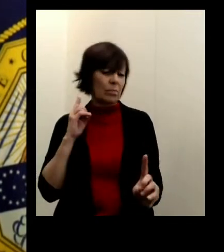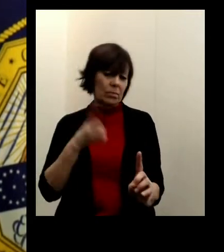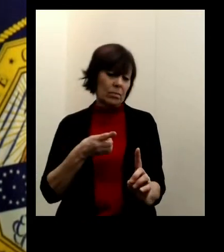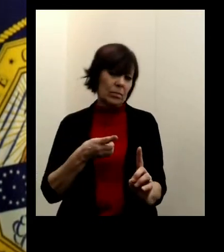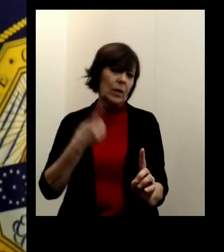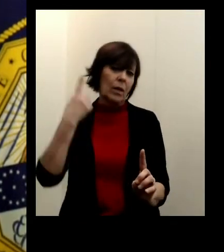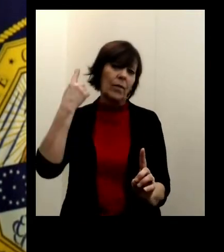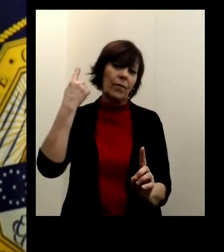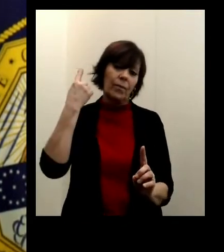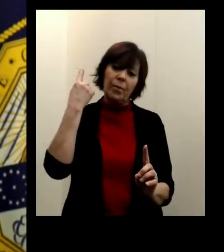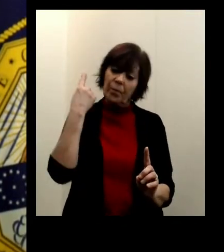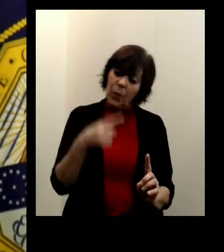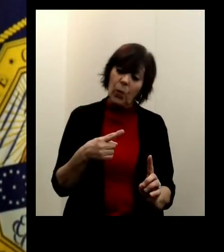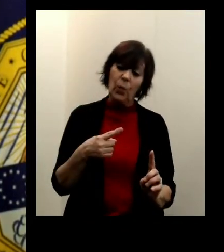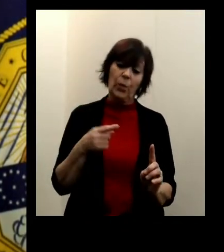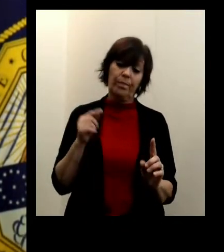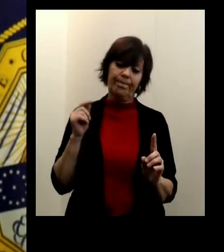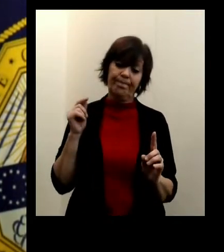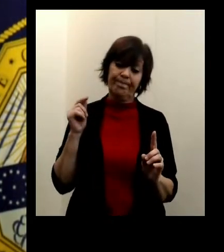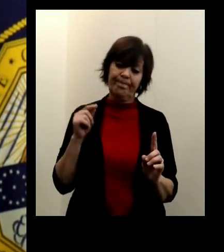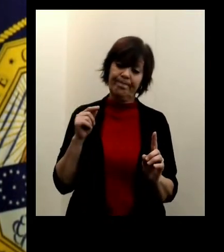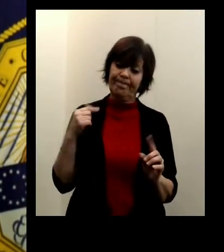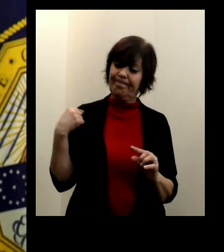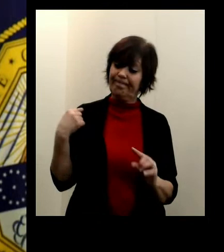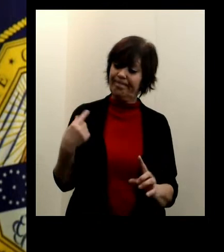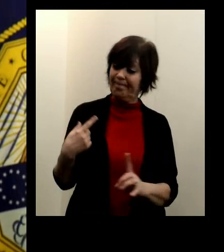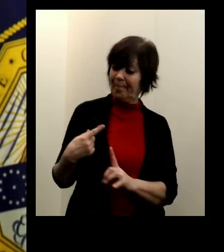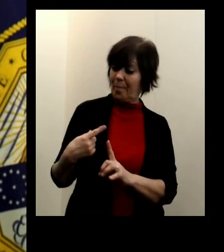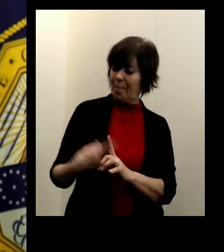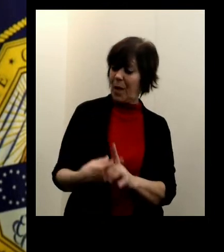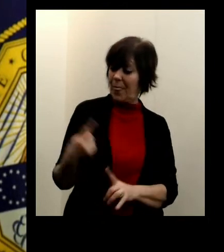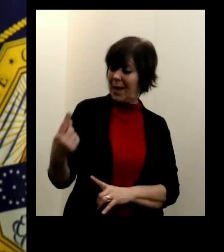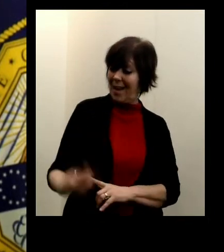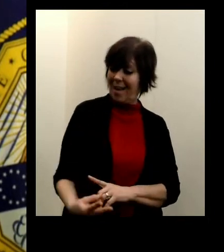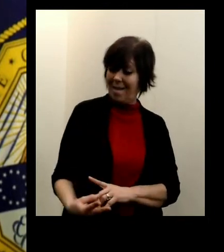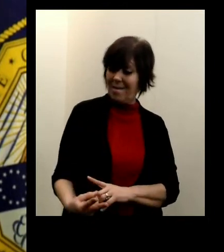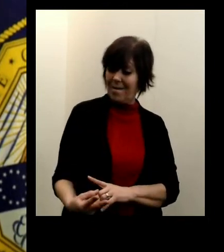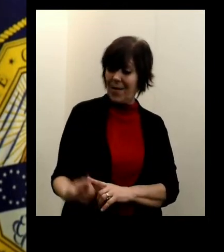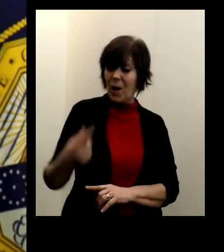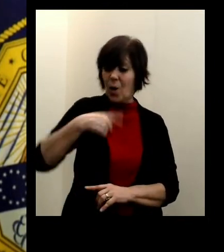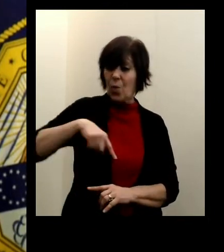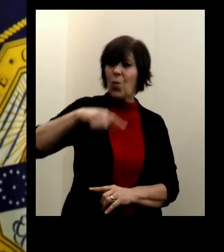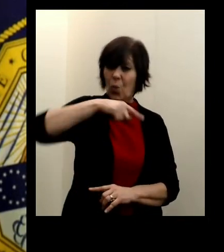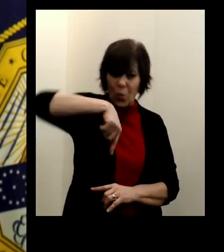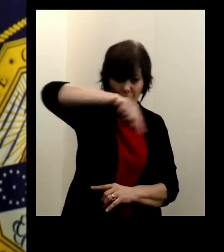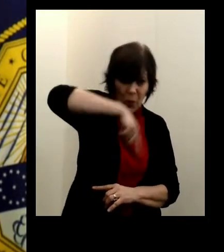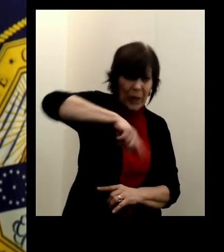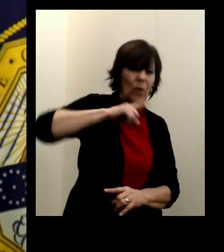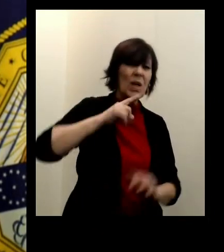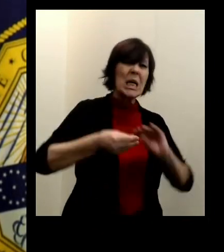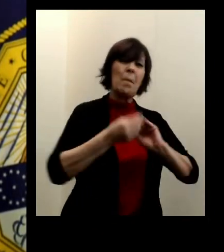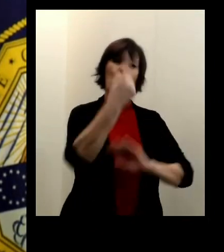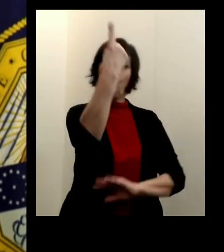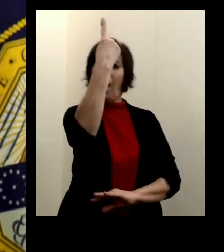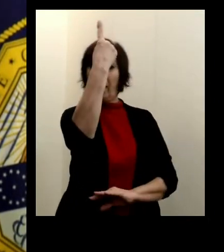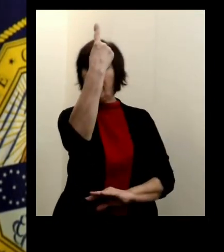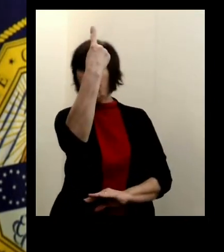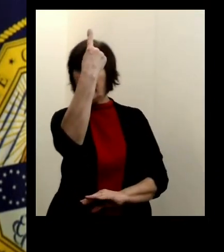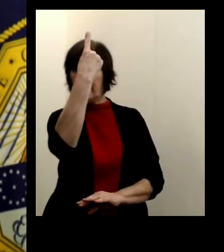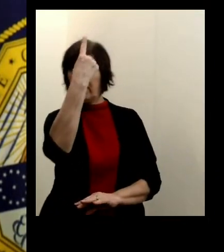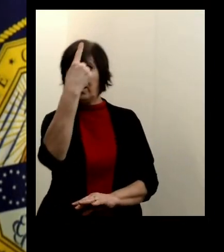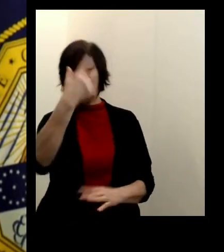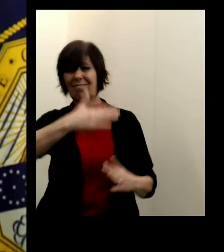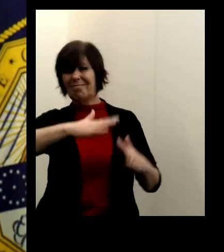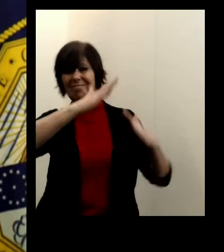for a month and a half, maybe more, we were the number 1 area of New